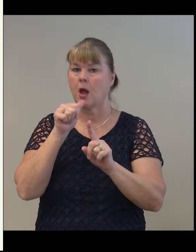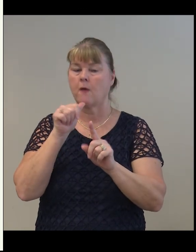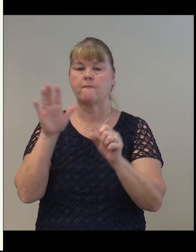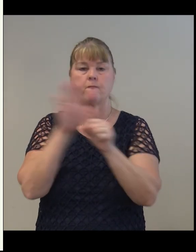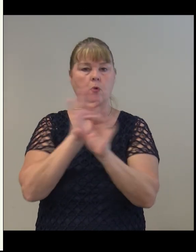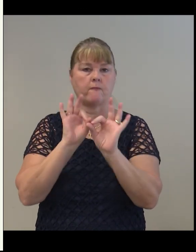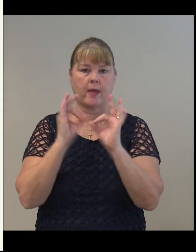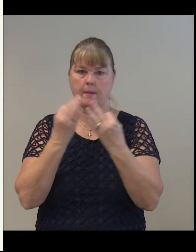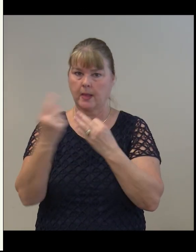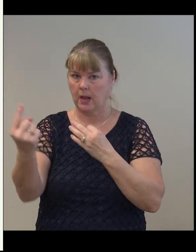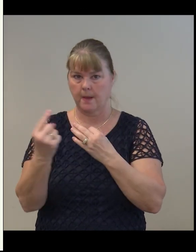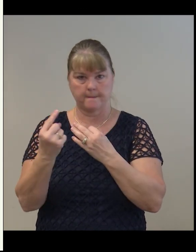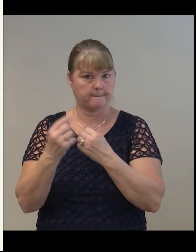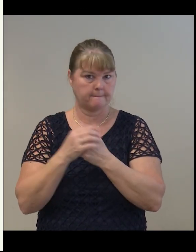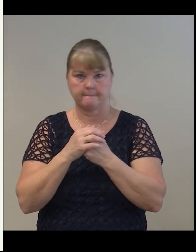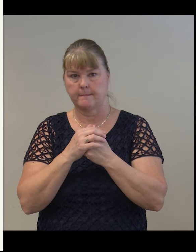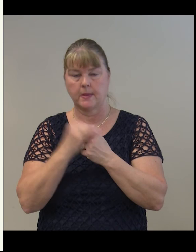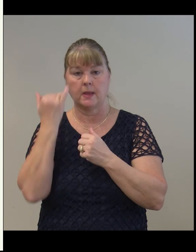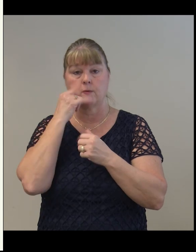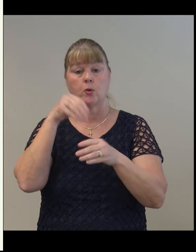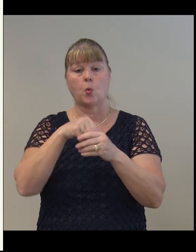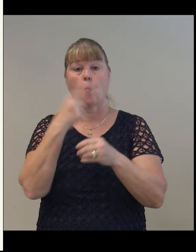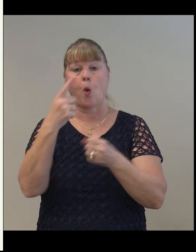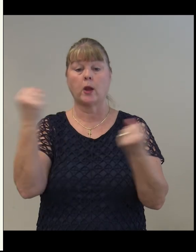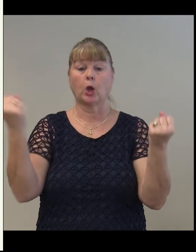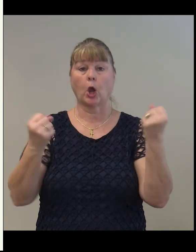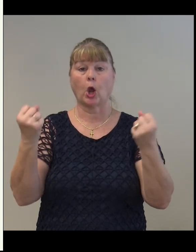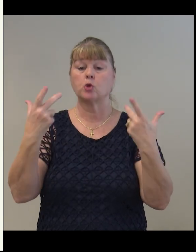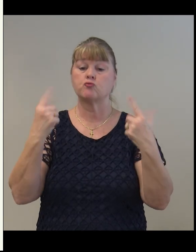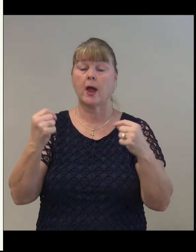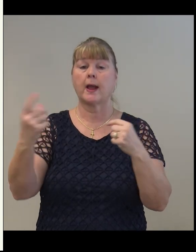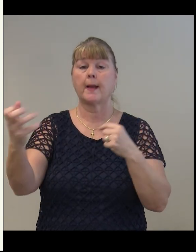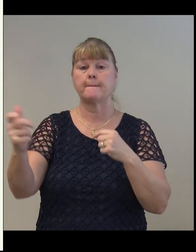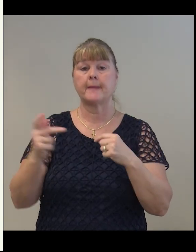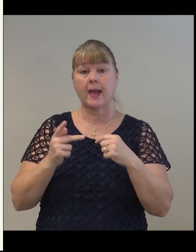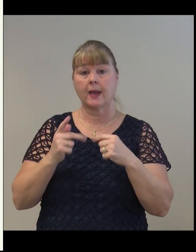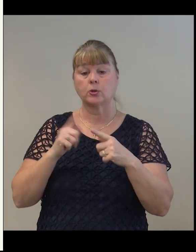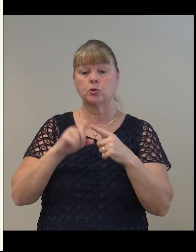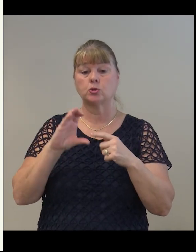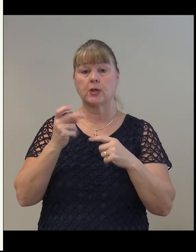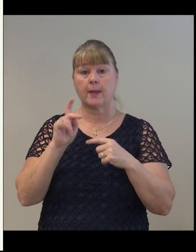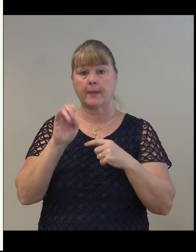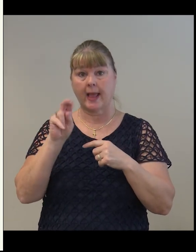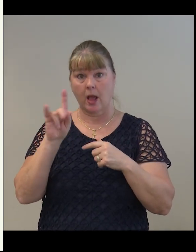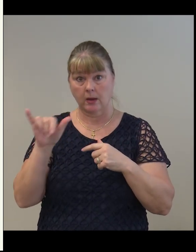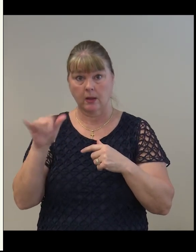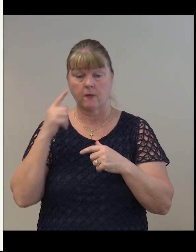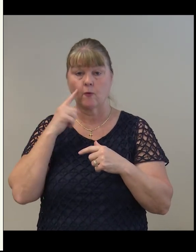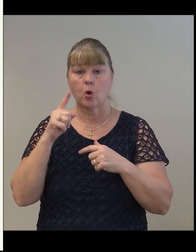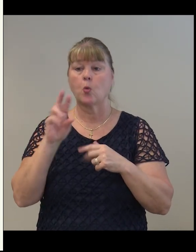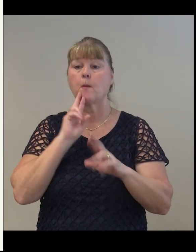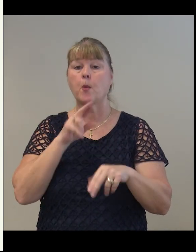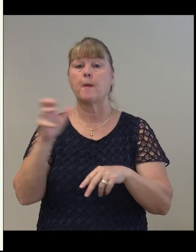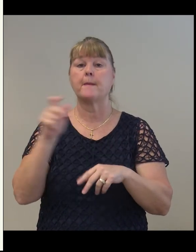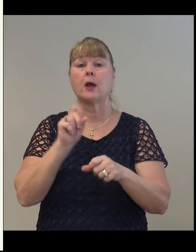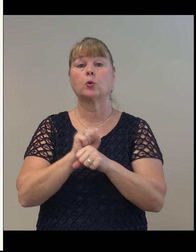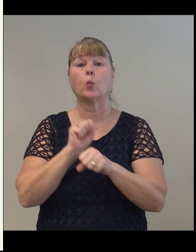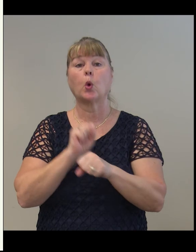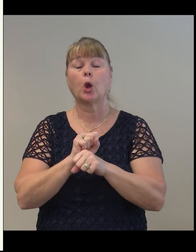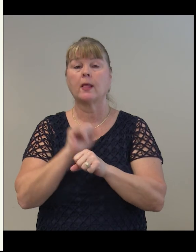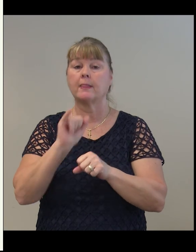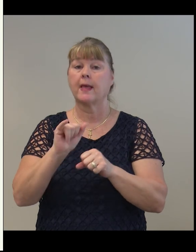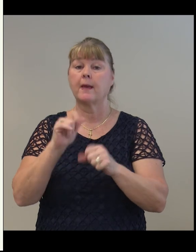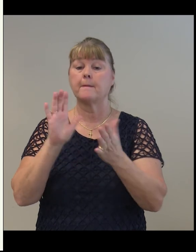does not get your entire family. So if you are in one vehicle and you are trying to return to Chatham County to report back to